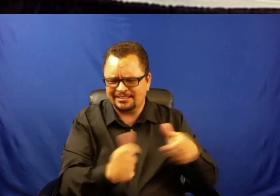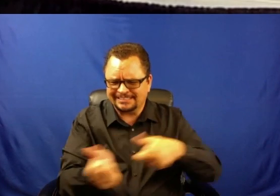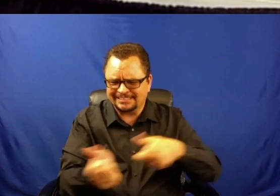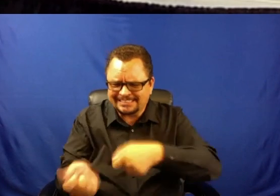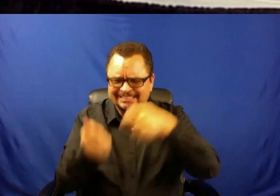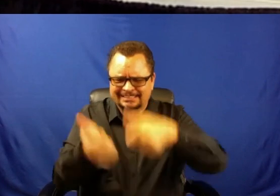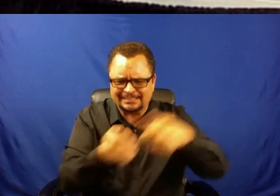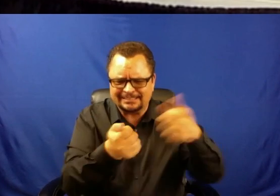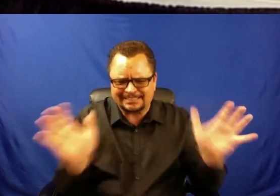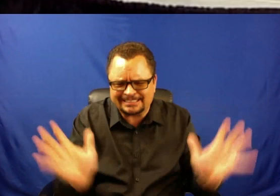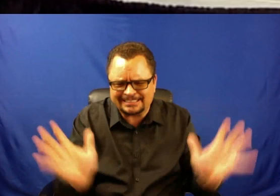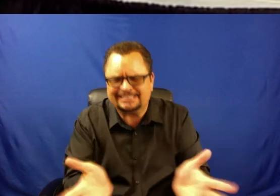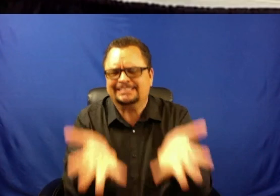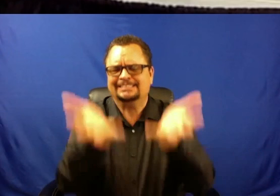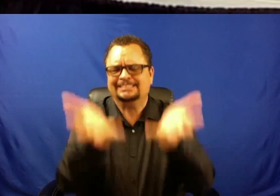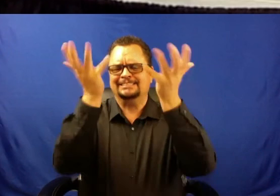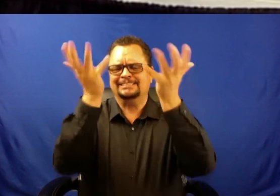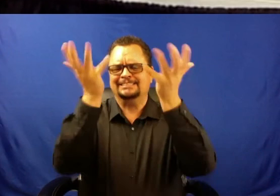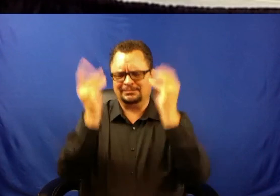I want to keep.